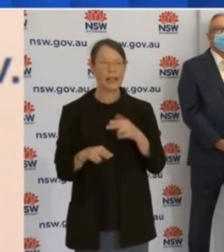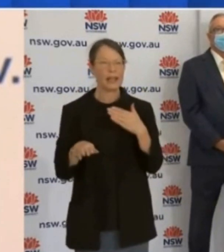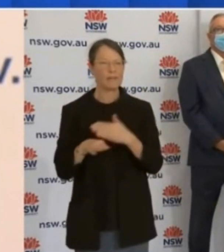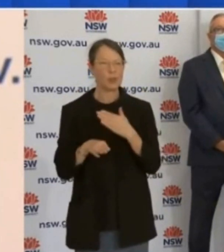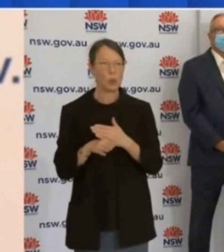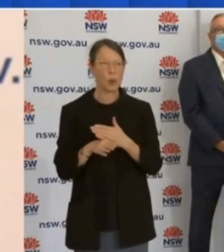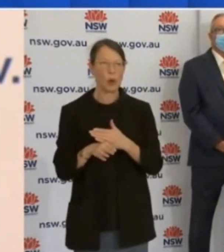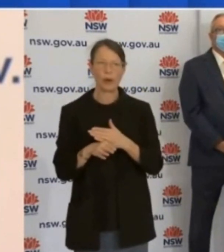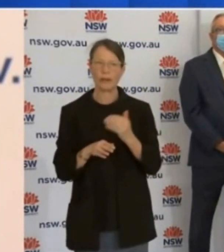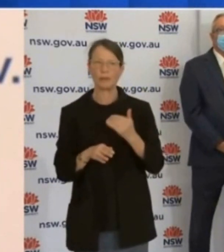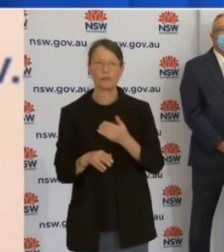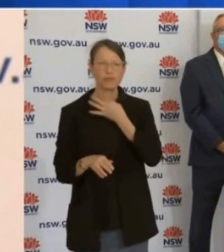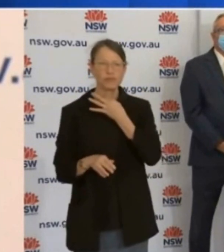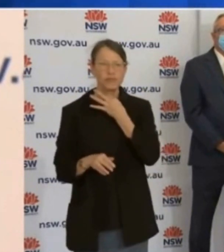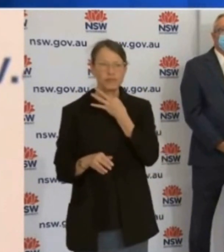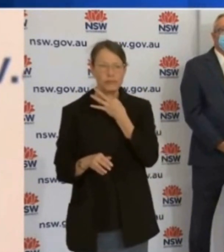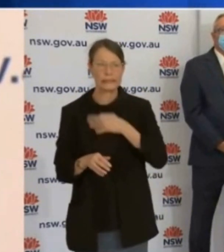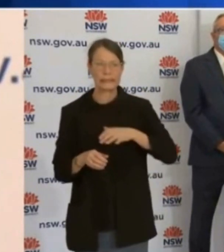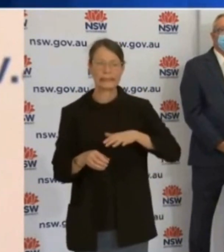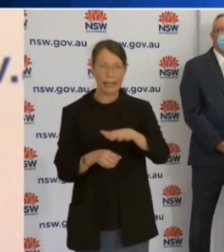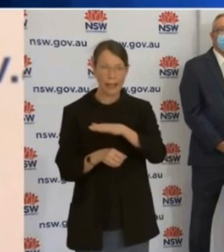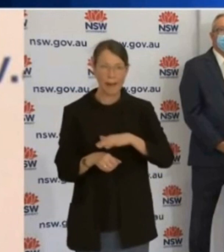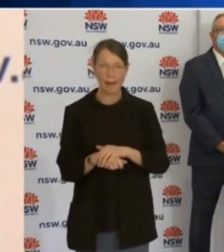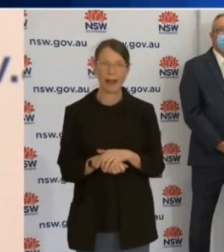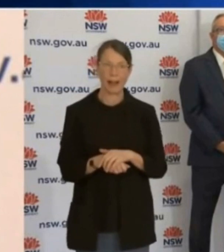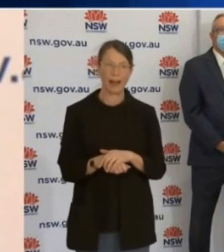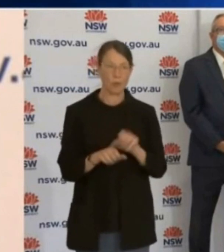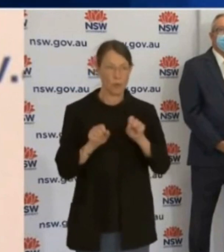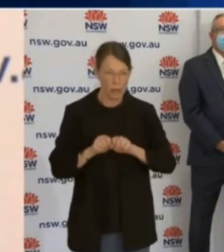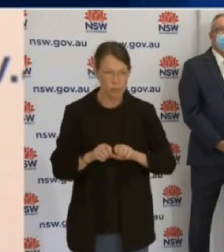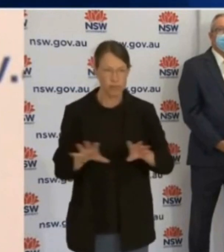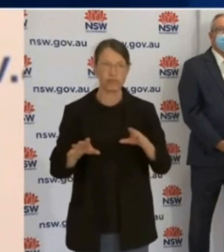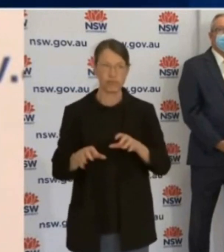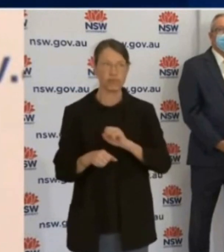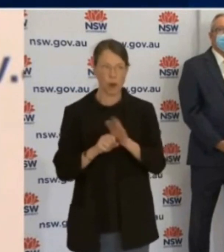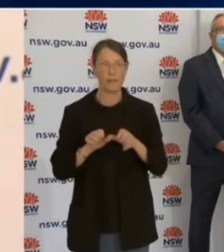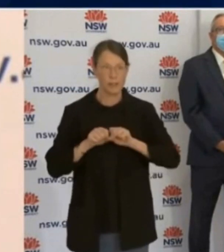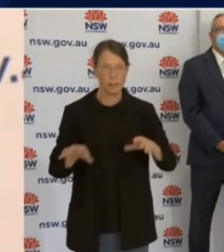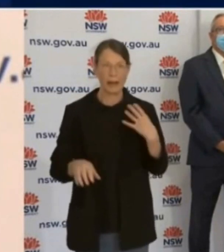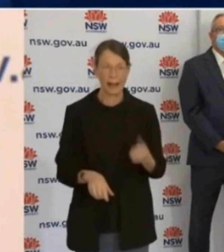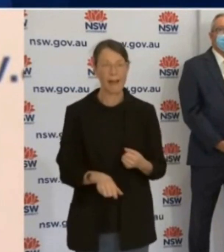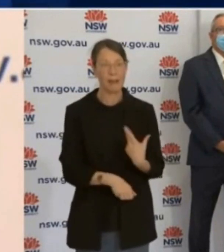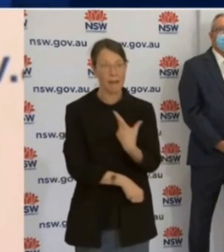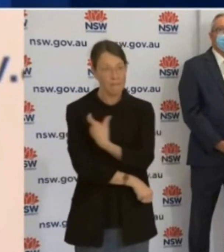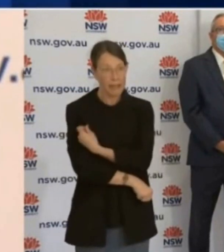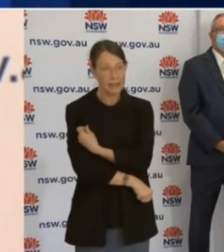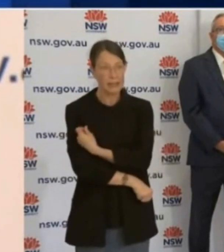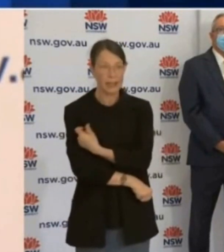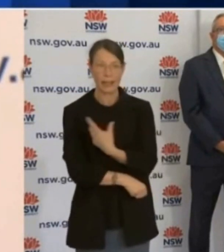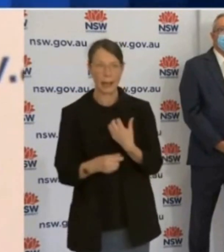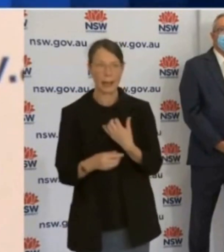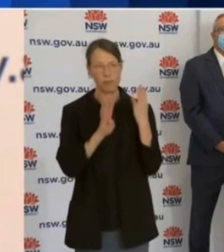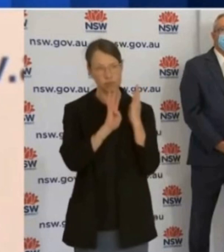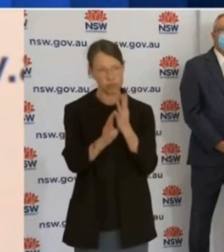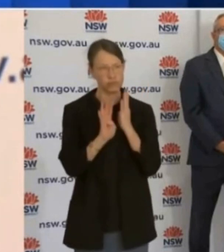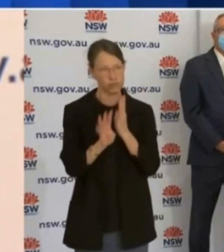concern where there's high rates of virus, are getting the vaccine. And we are trying to do that as quickly as we can. but we've